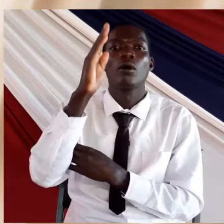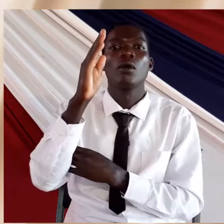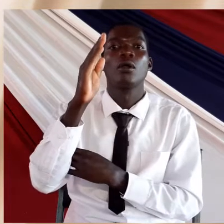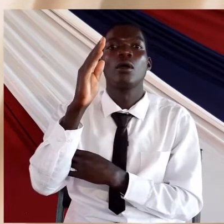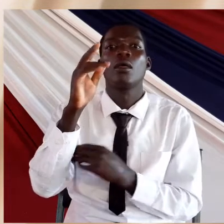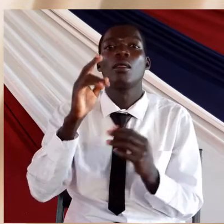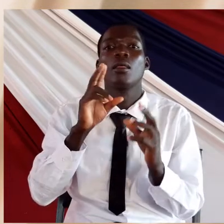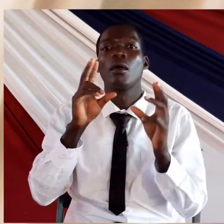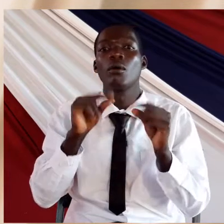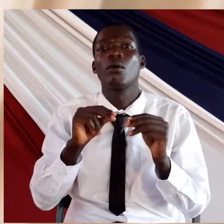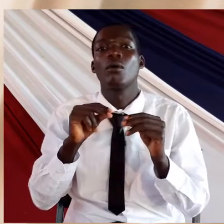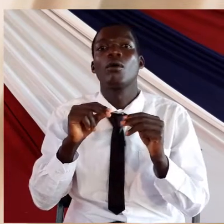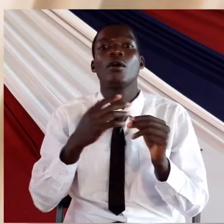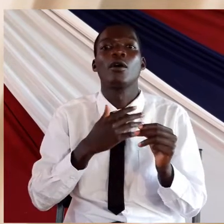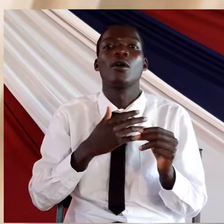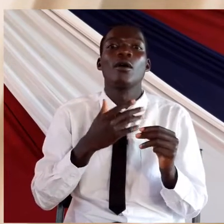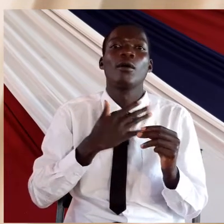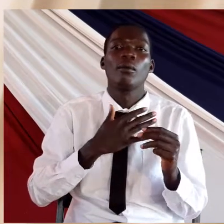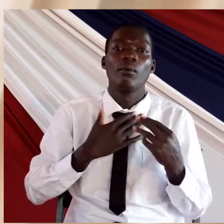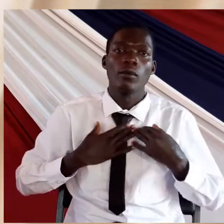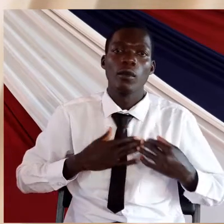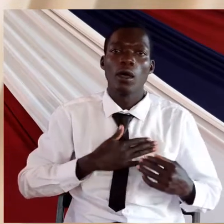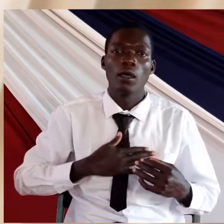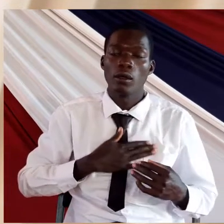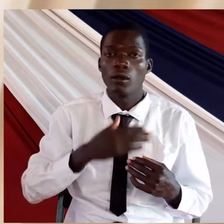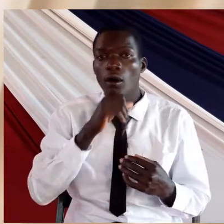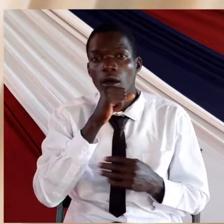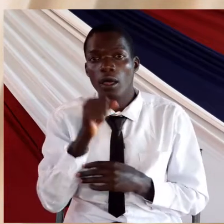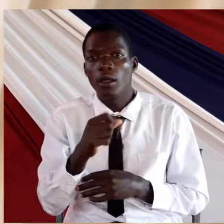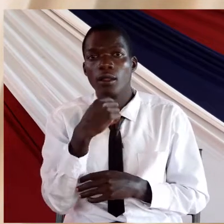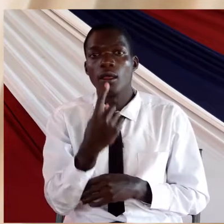be no science. Yes. So like Elder said,